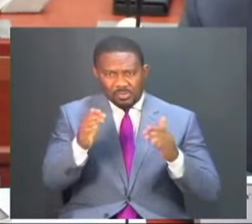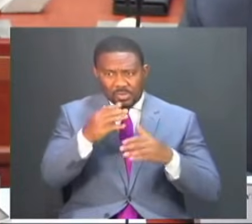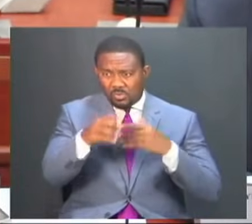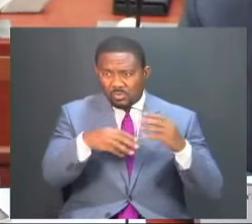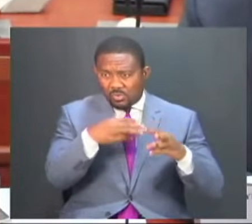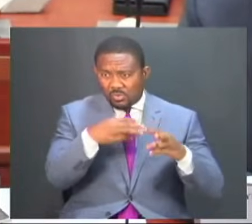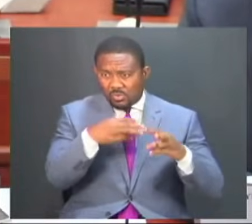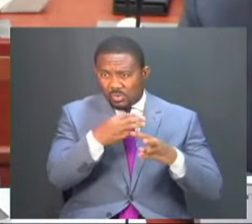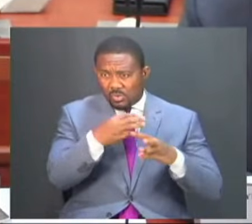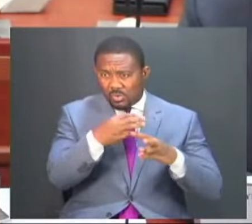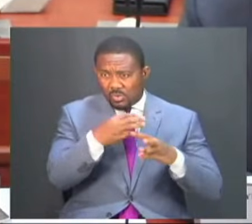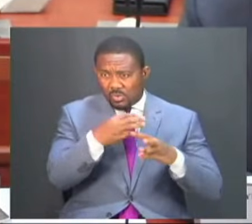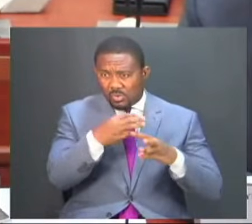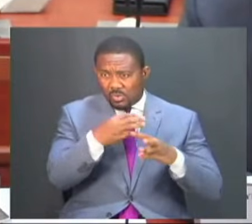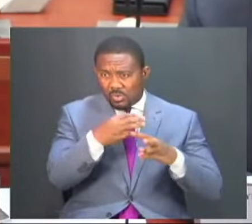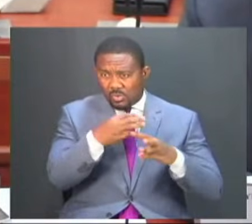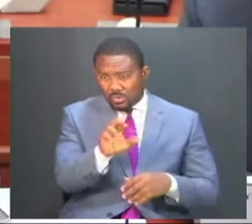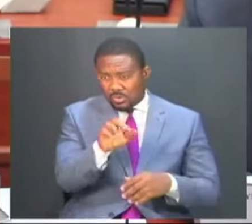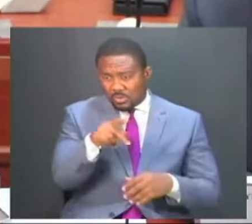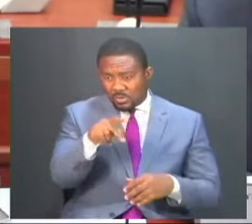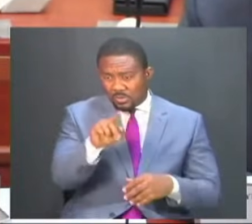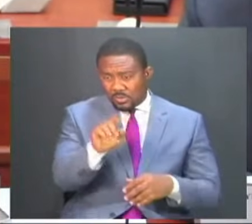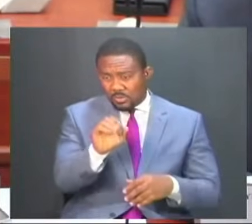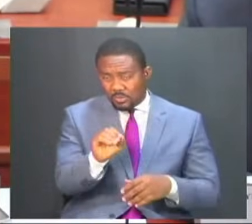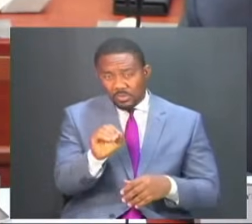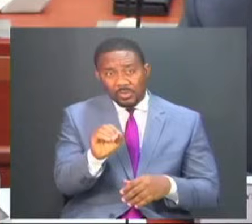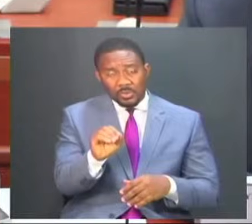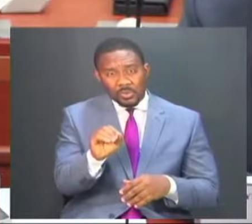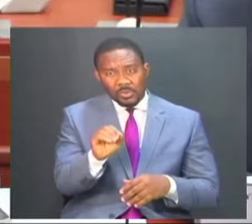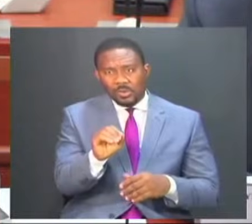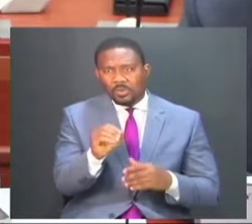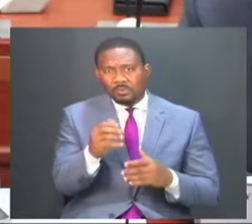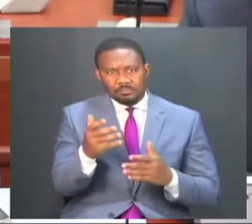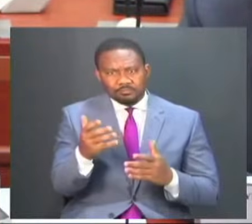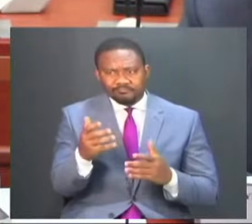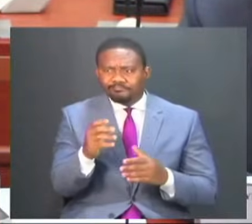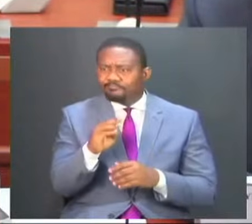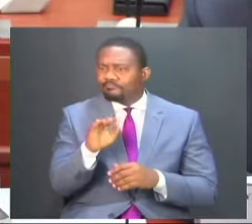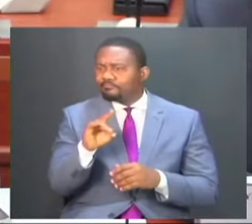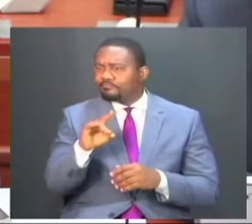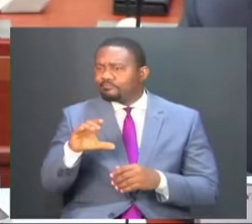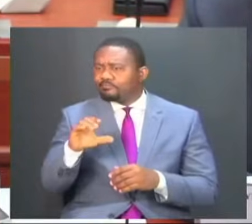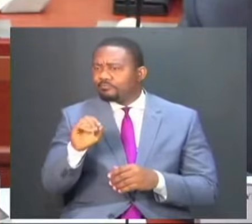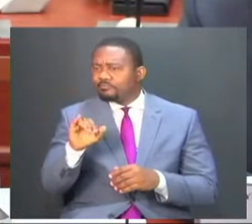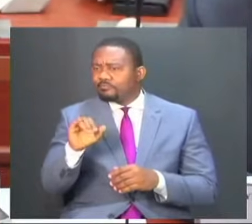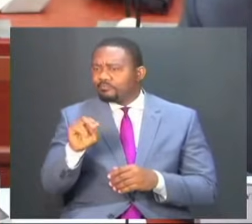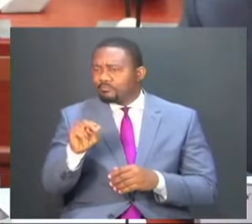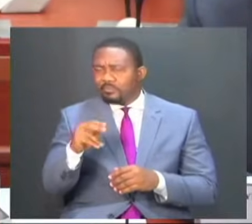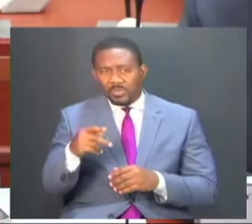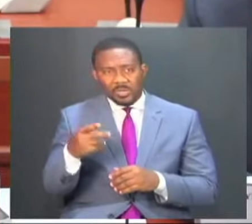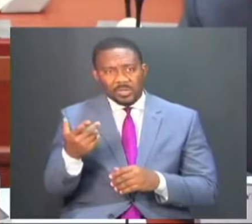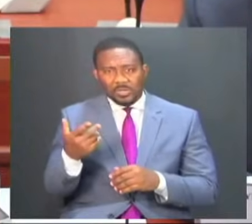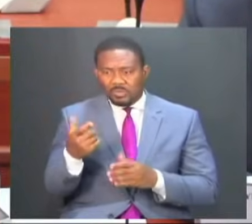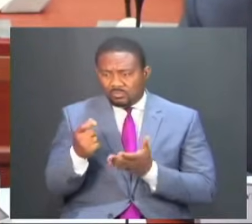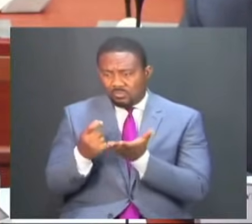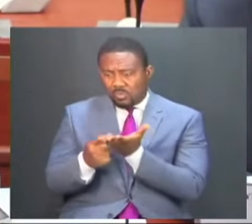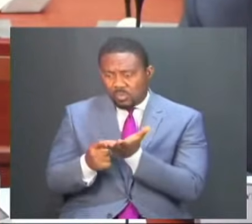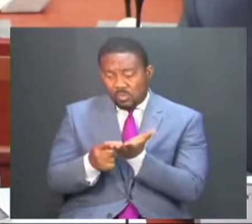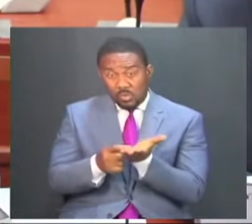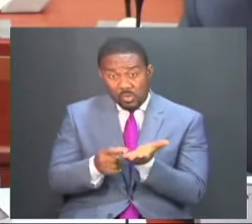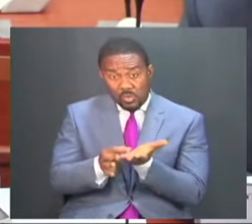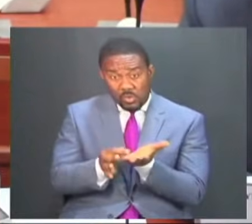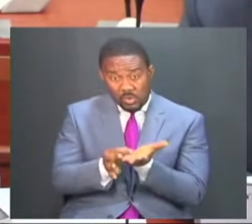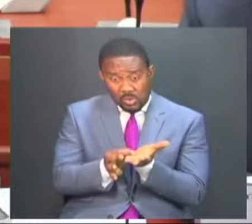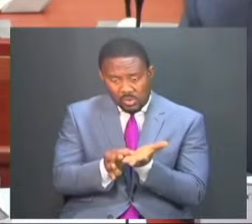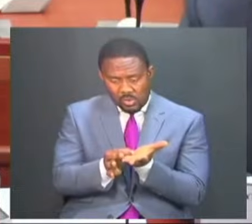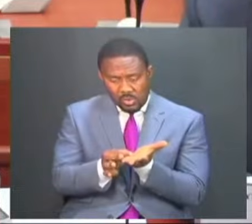of cryptocurrency. With 3.1 million users of cryptocurrency, stablecoins operate as de